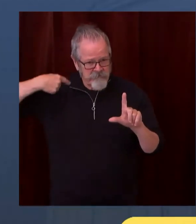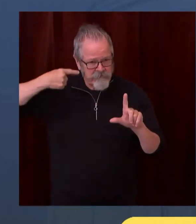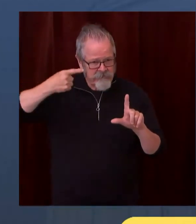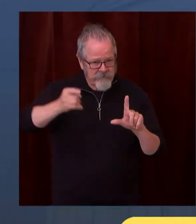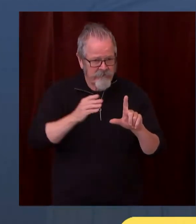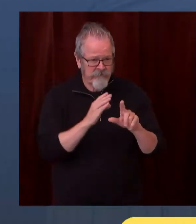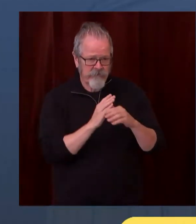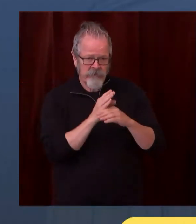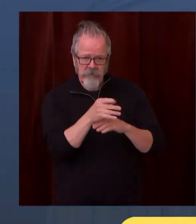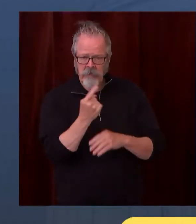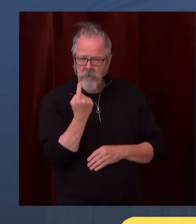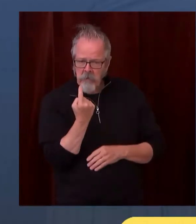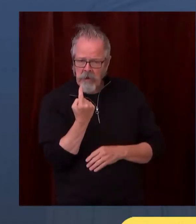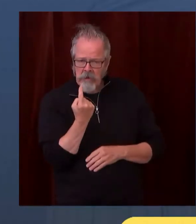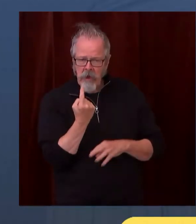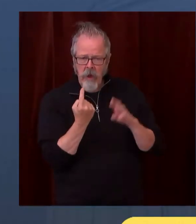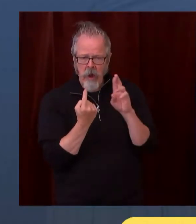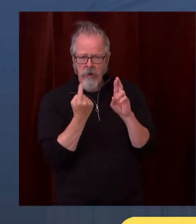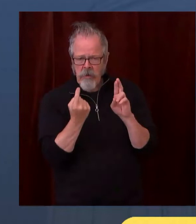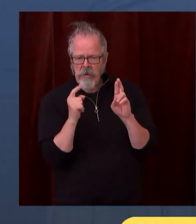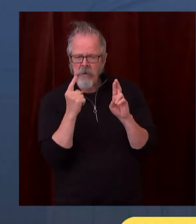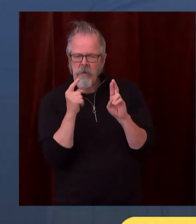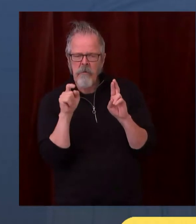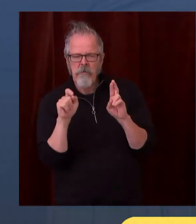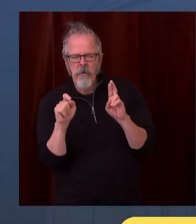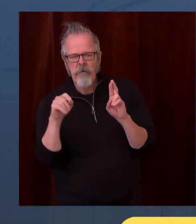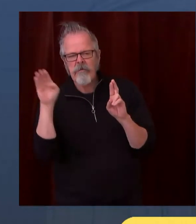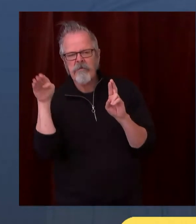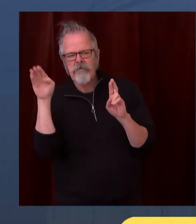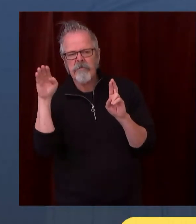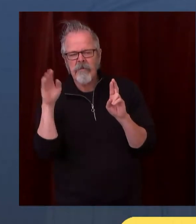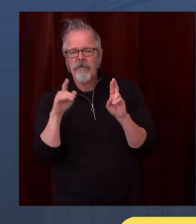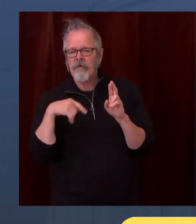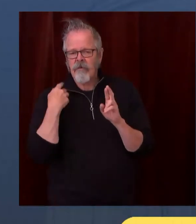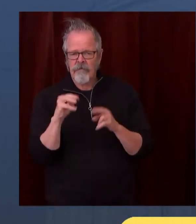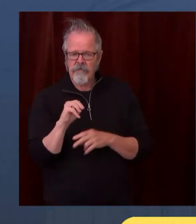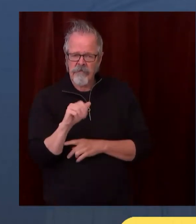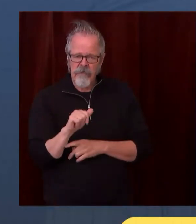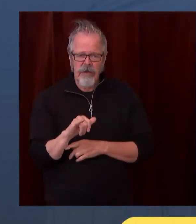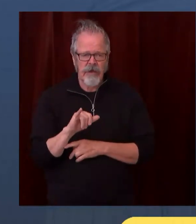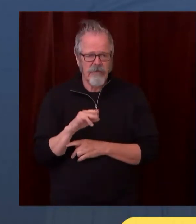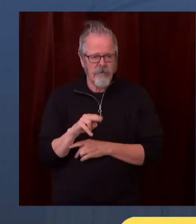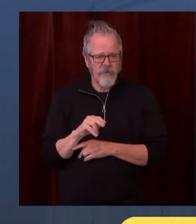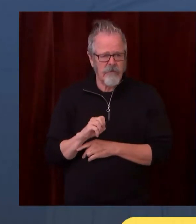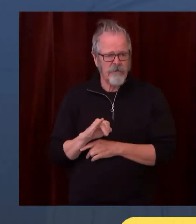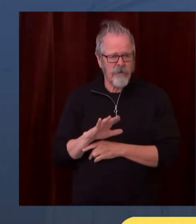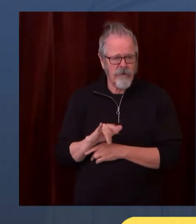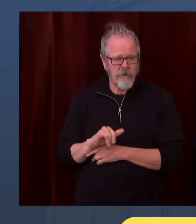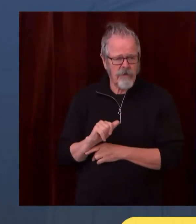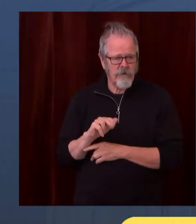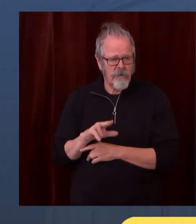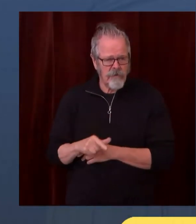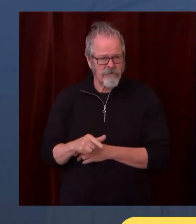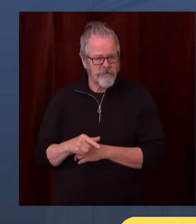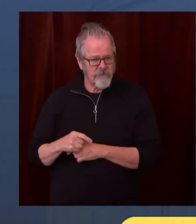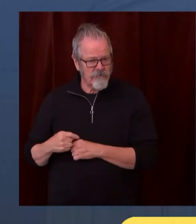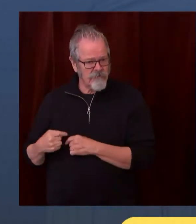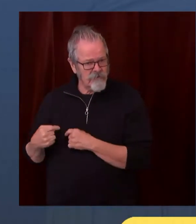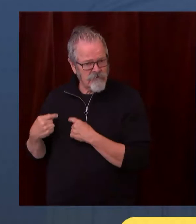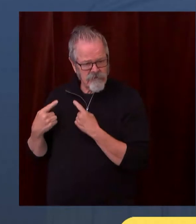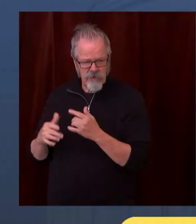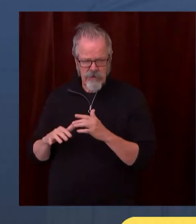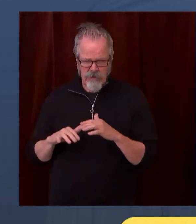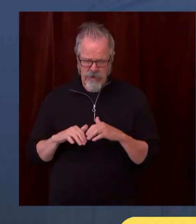the state started opening back up. What do you think it's going to take, and what more are you going to be able to do to drive those